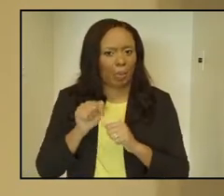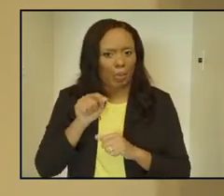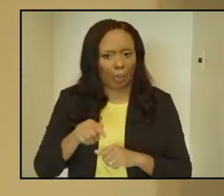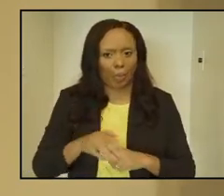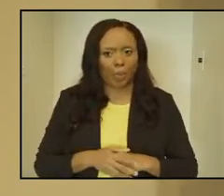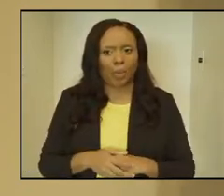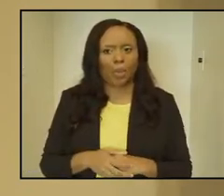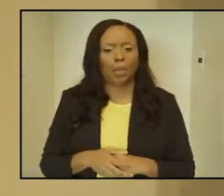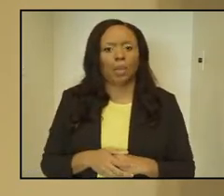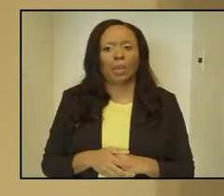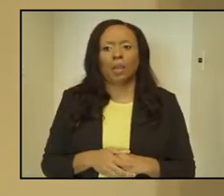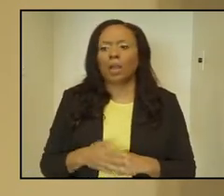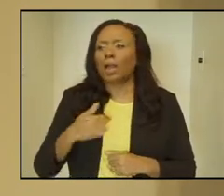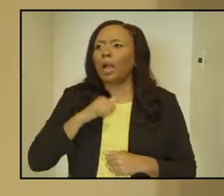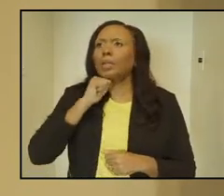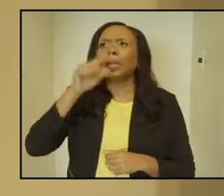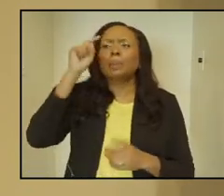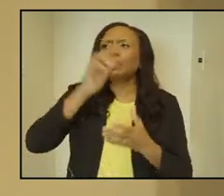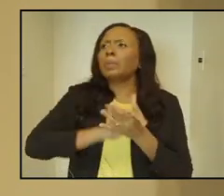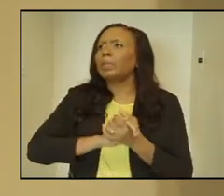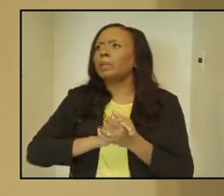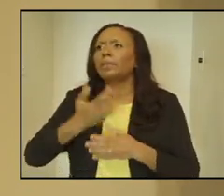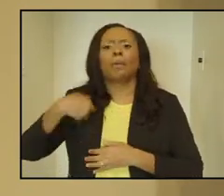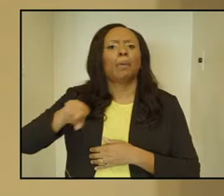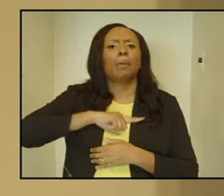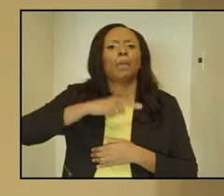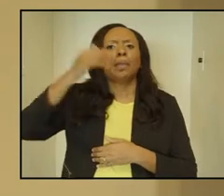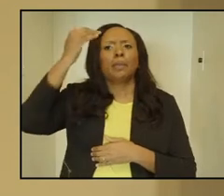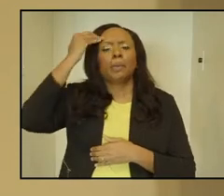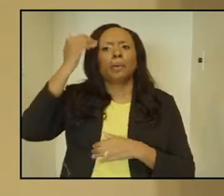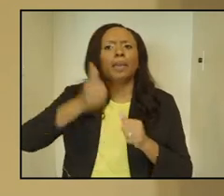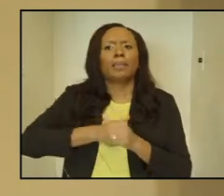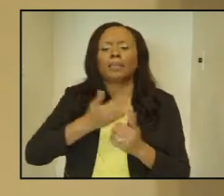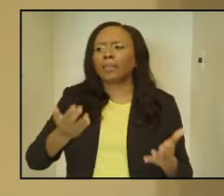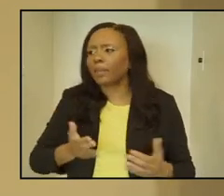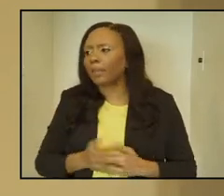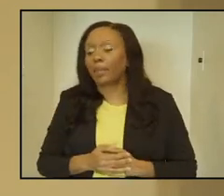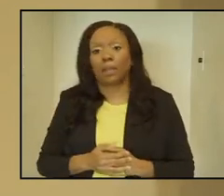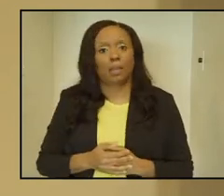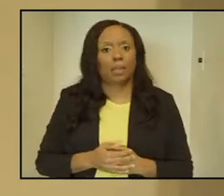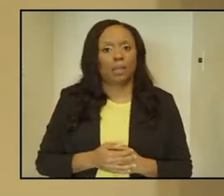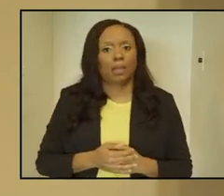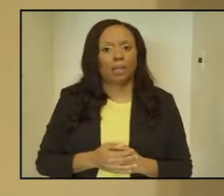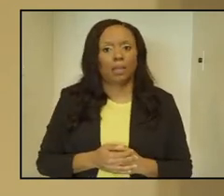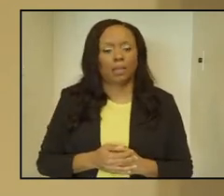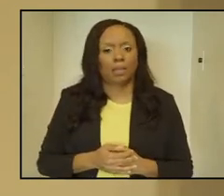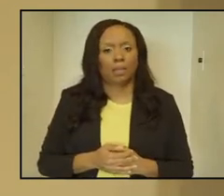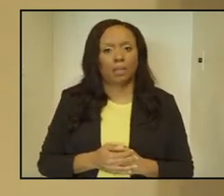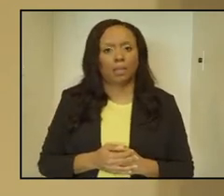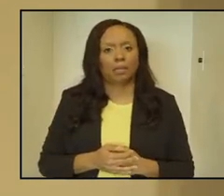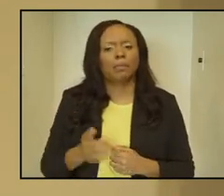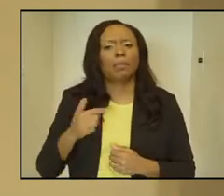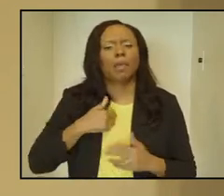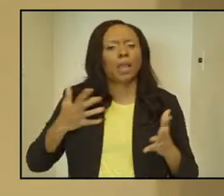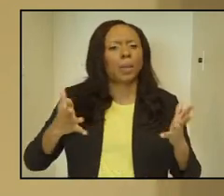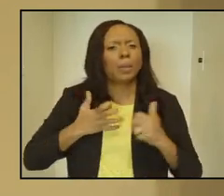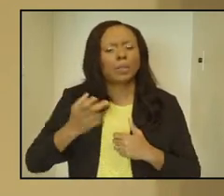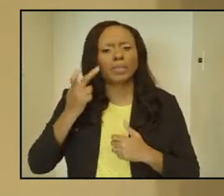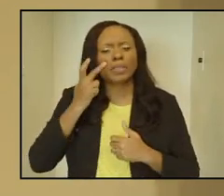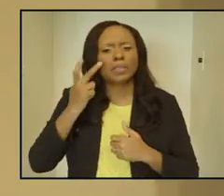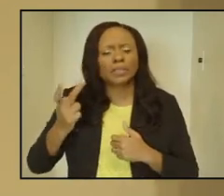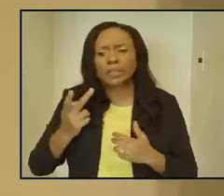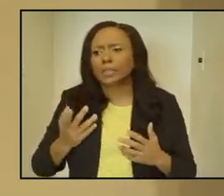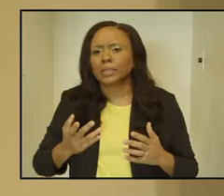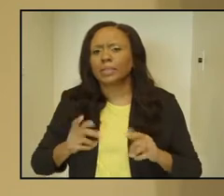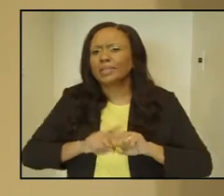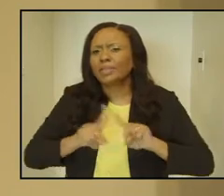or omniscient at all. And what I want to see within the civil service now and the regulatory agencies